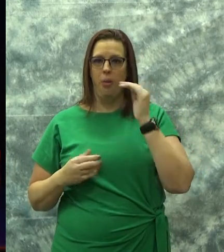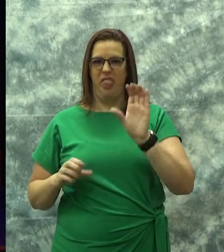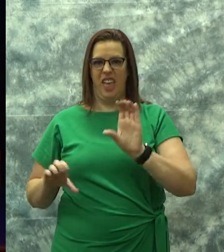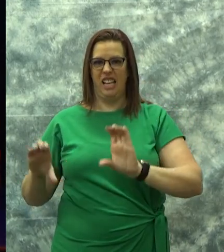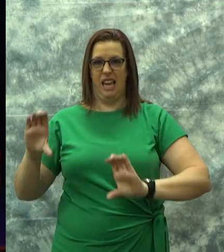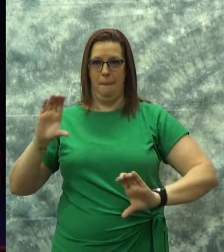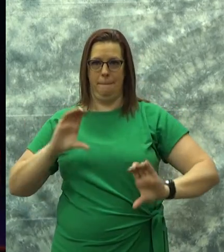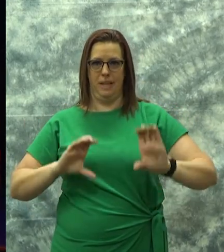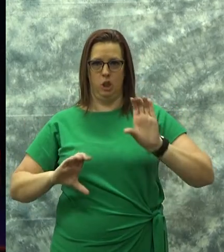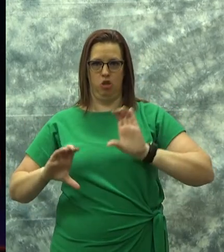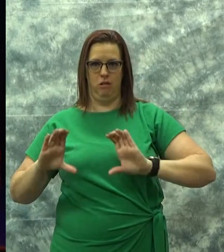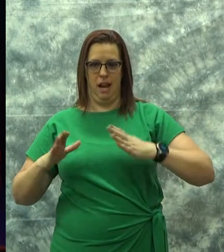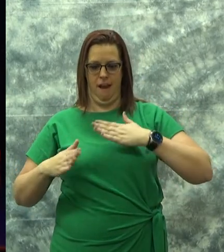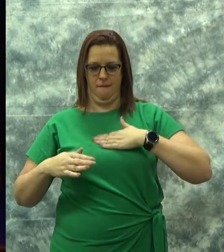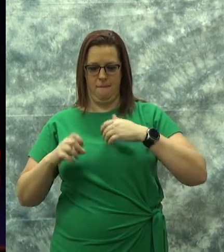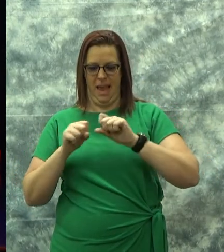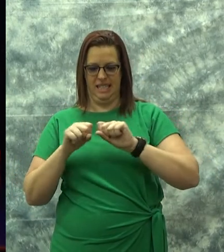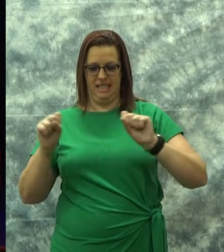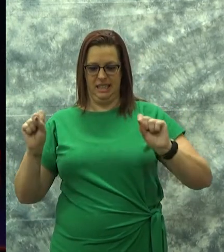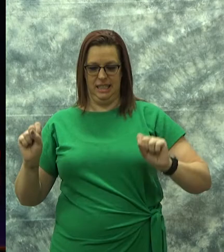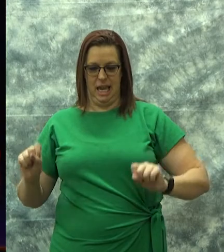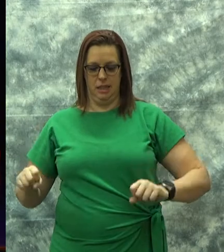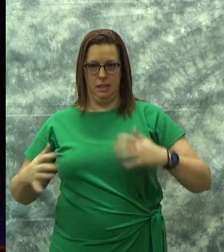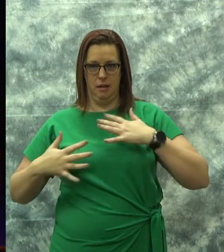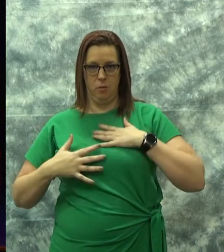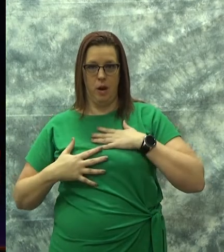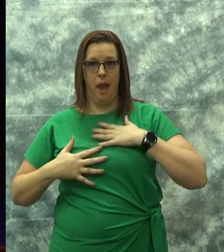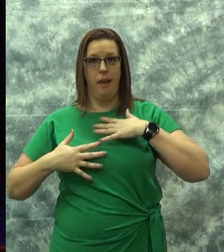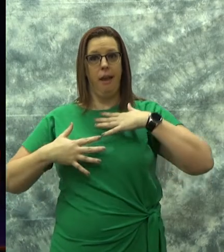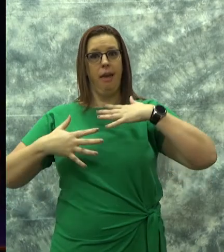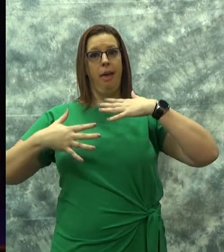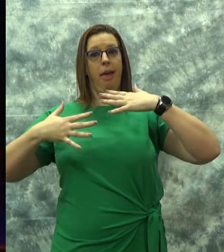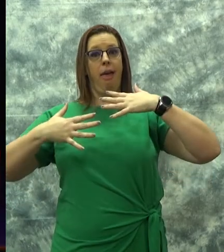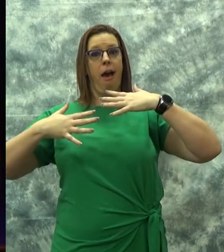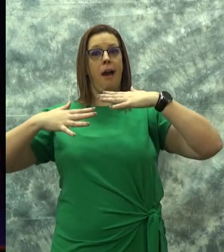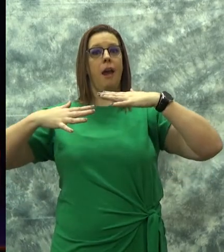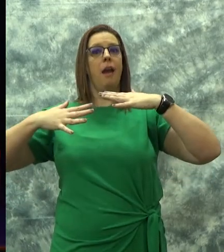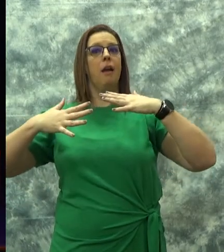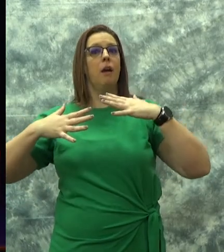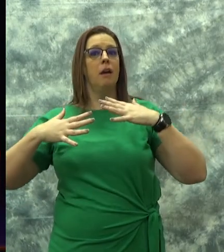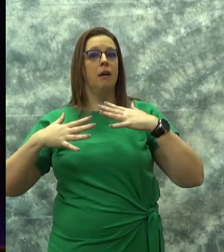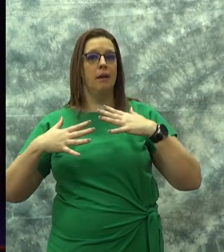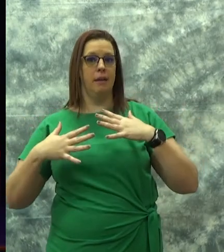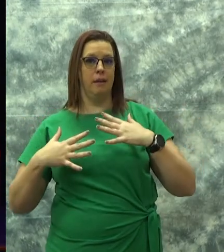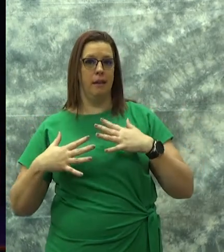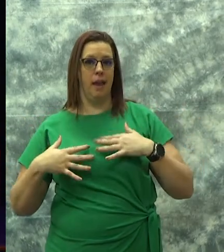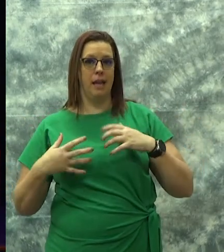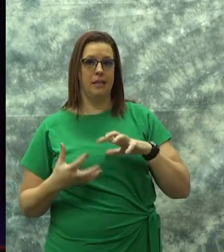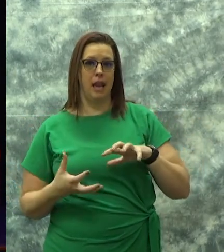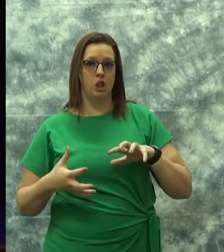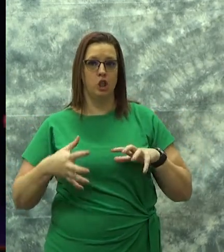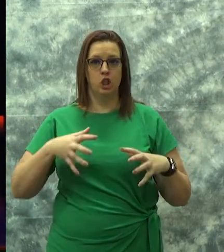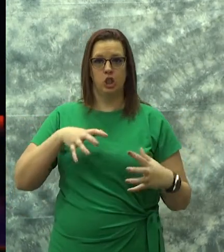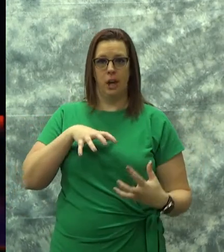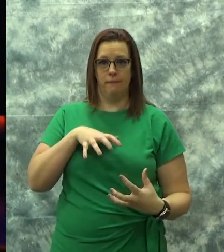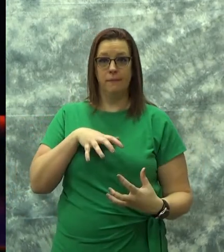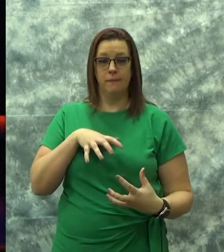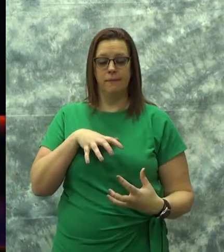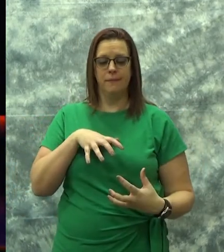I know that the chemistry that I'm launching into my body with my anxiety can be